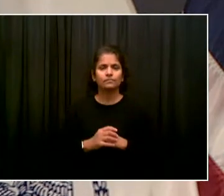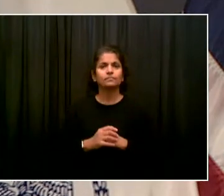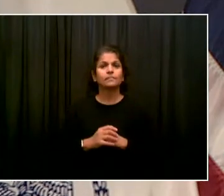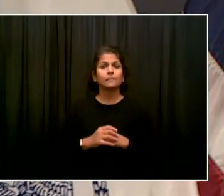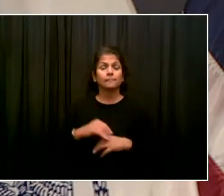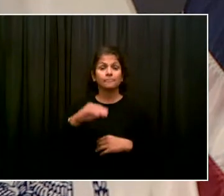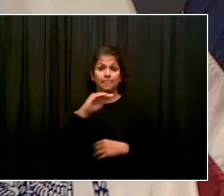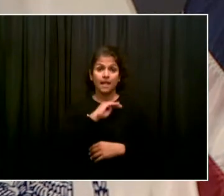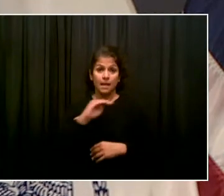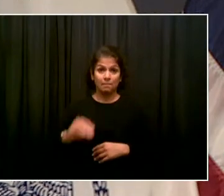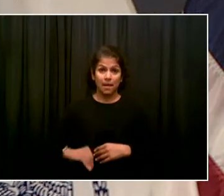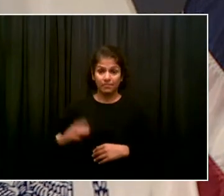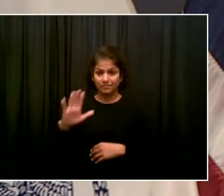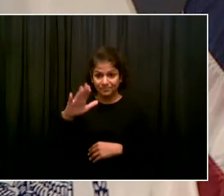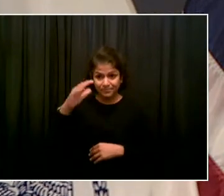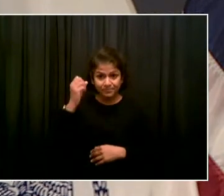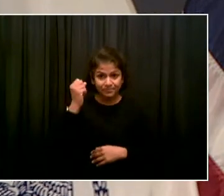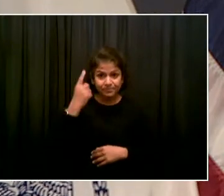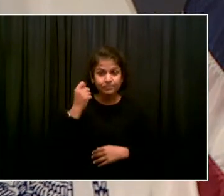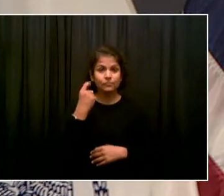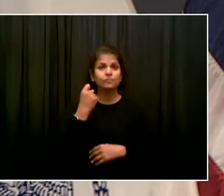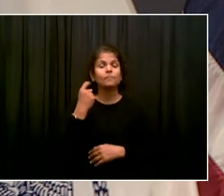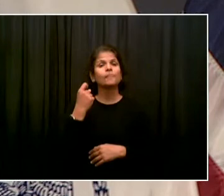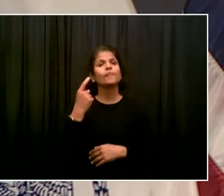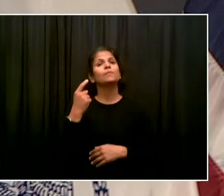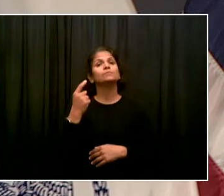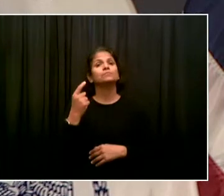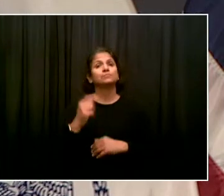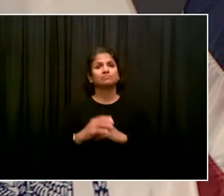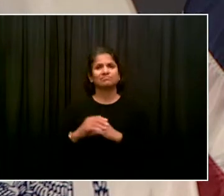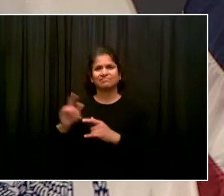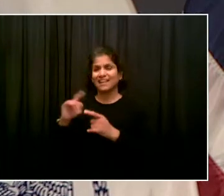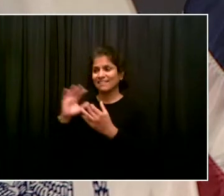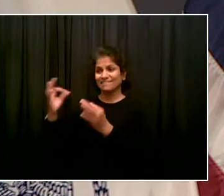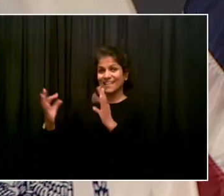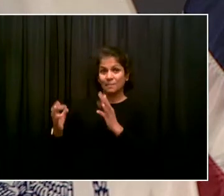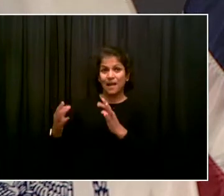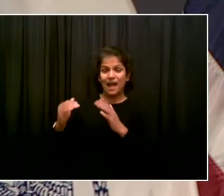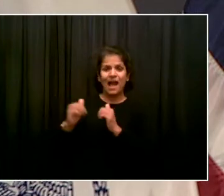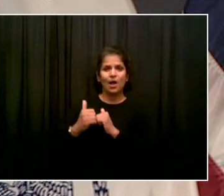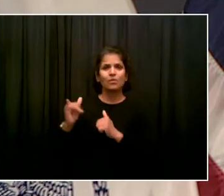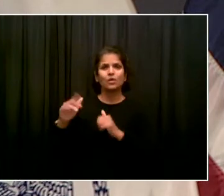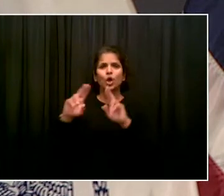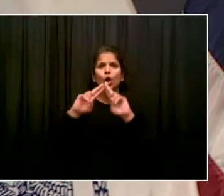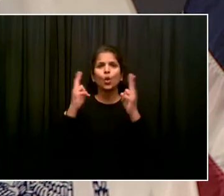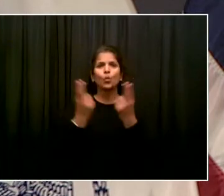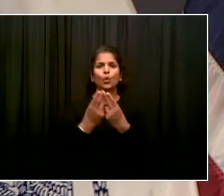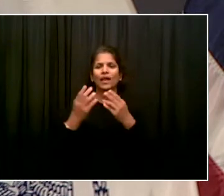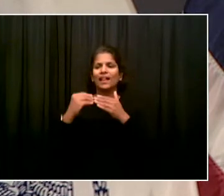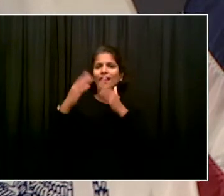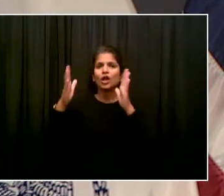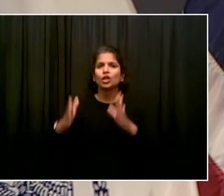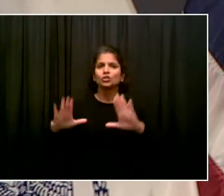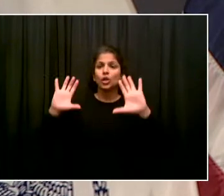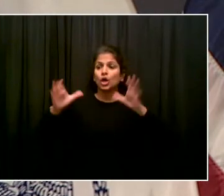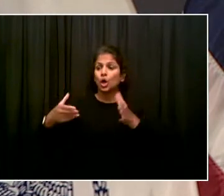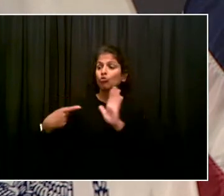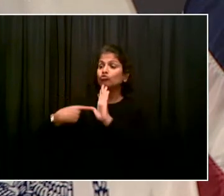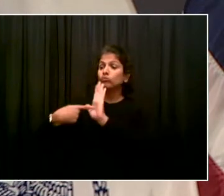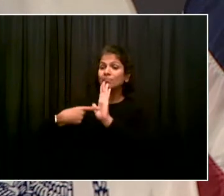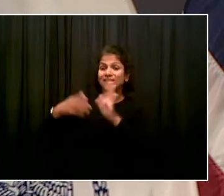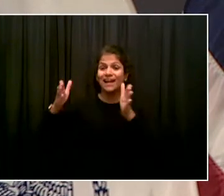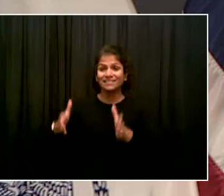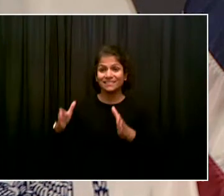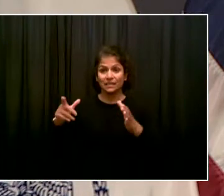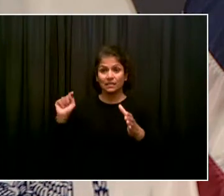union leaders and representatives. No, look, I appreciate everything you put out there, and I know you're relaying what you're hearing from other